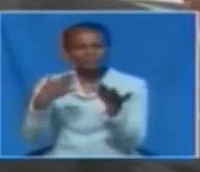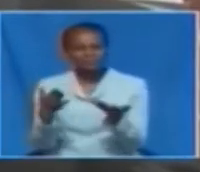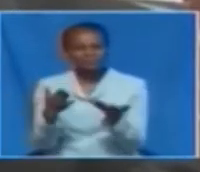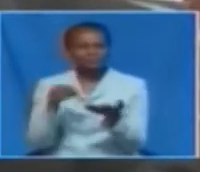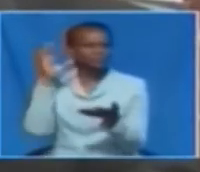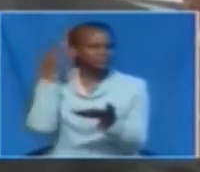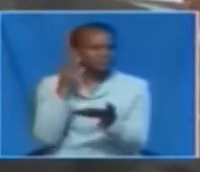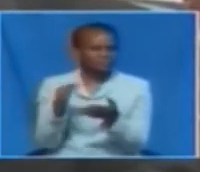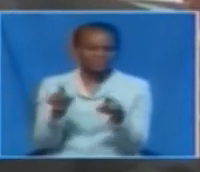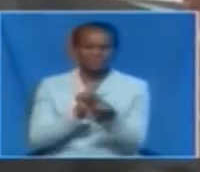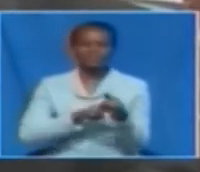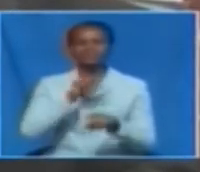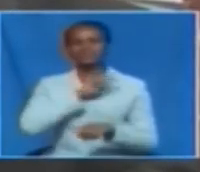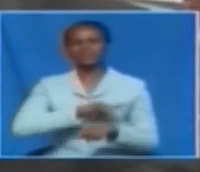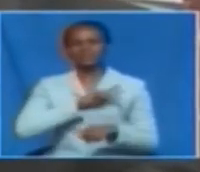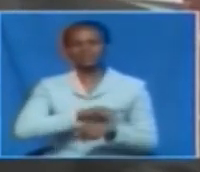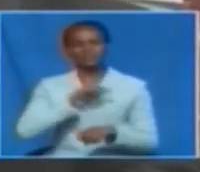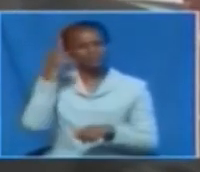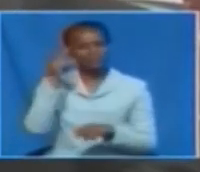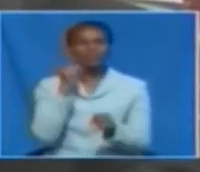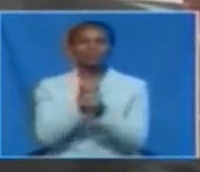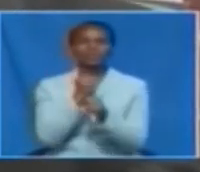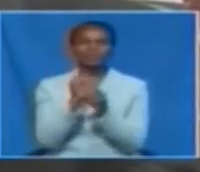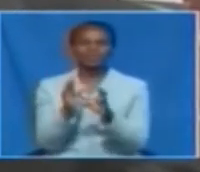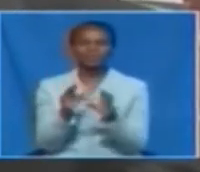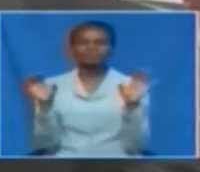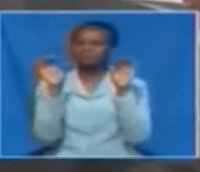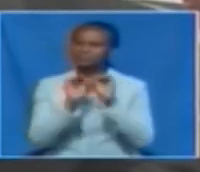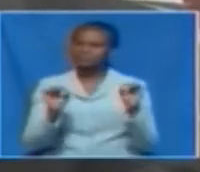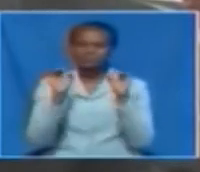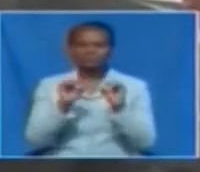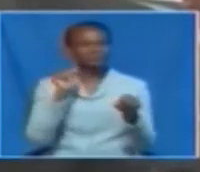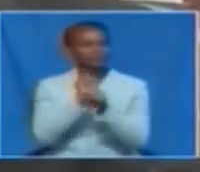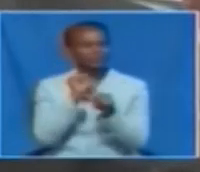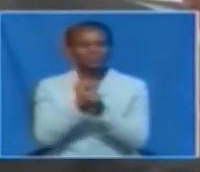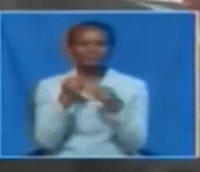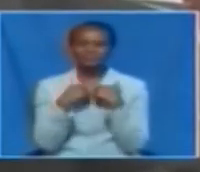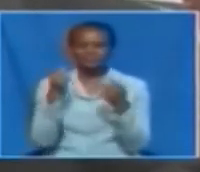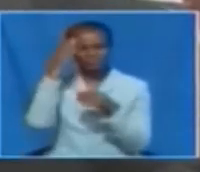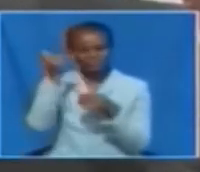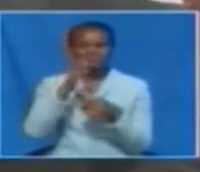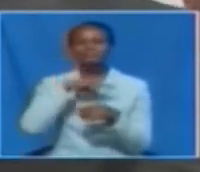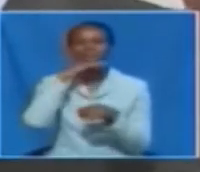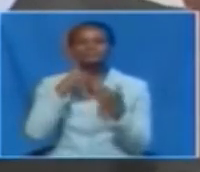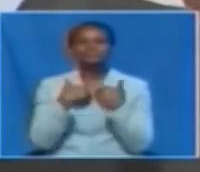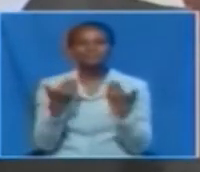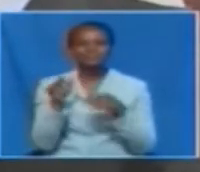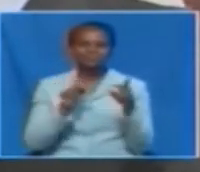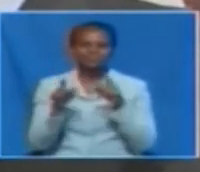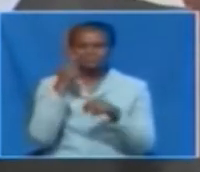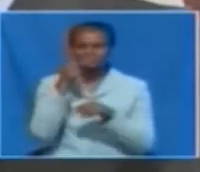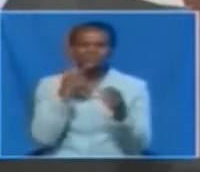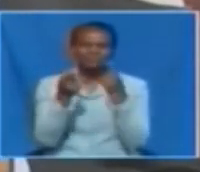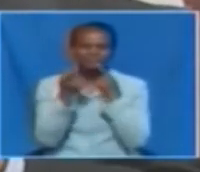secretariat and pays the salaries or allowances for our workers. None of it goes into operations because it's insufficient. So those people who talk about